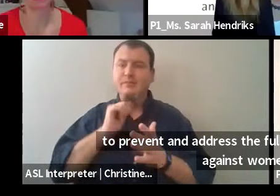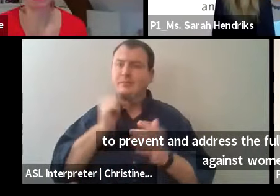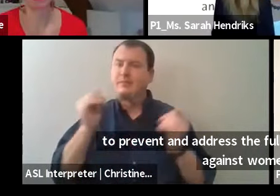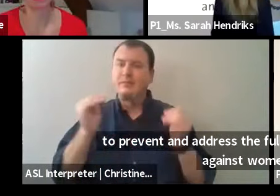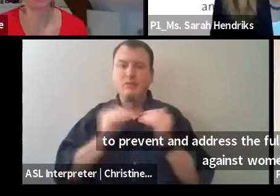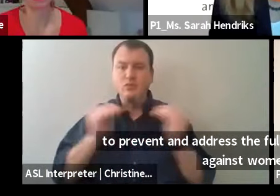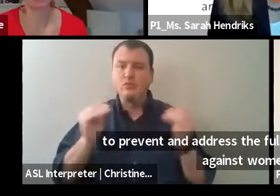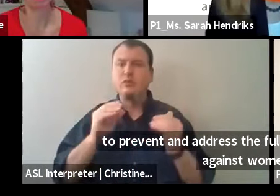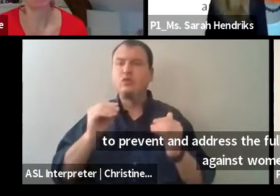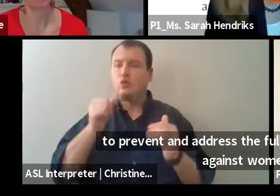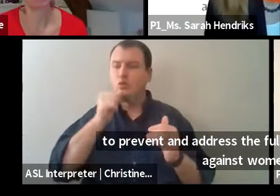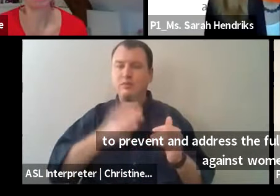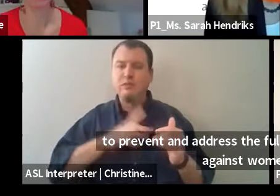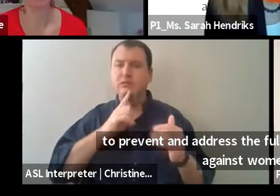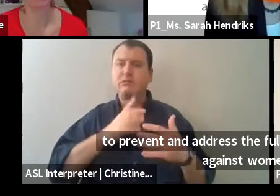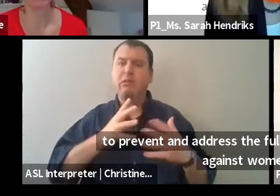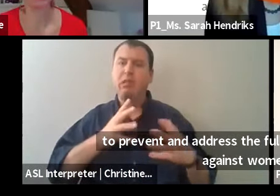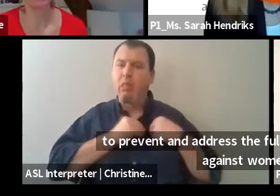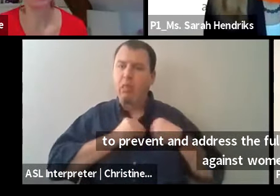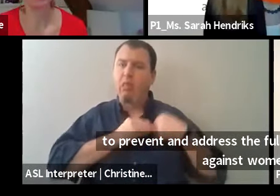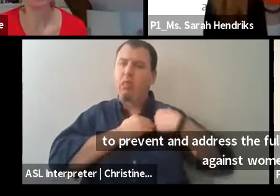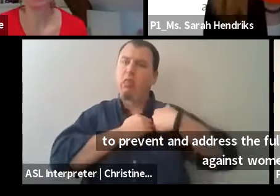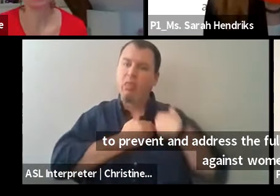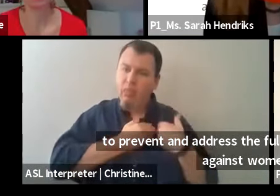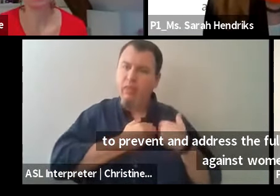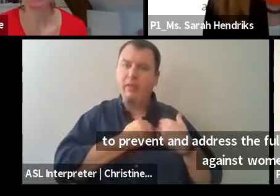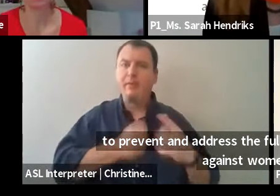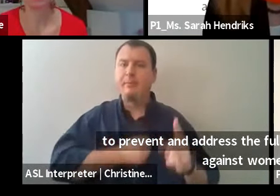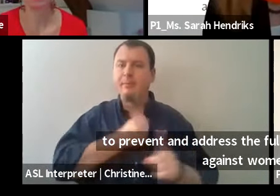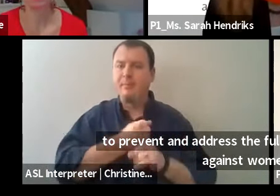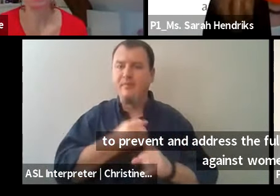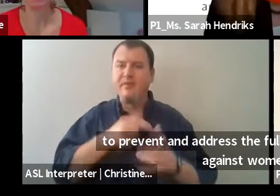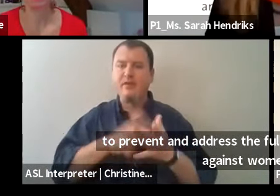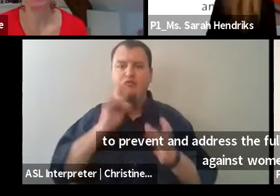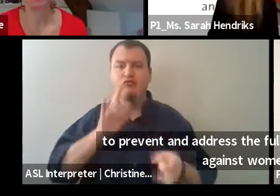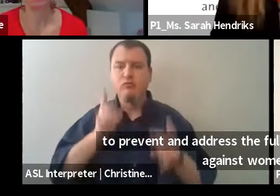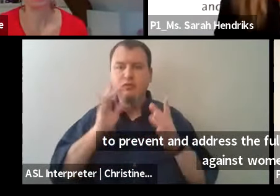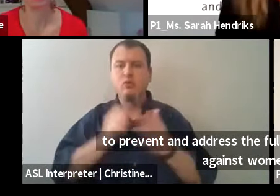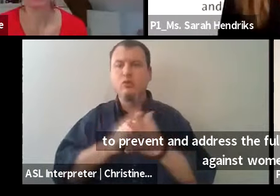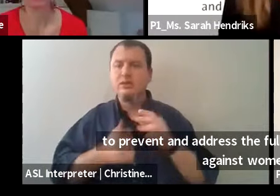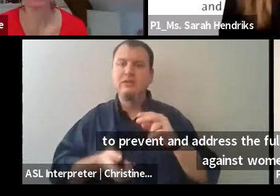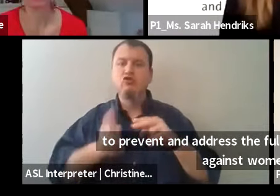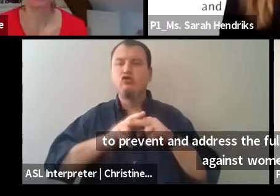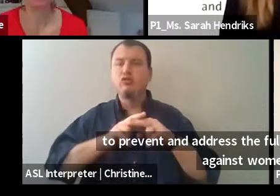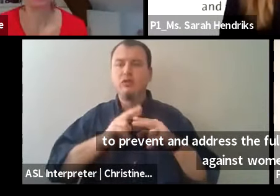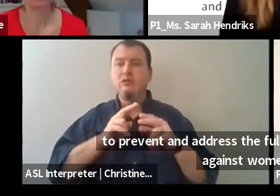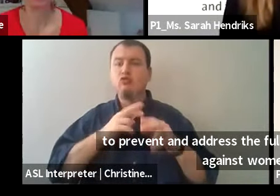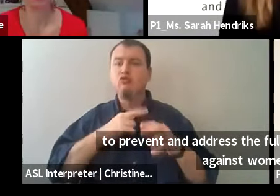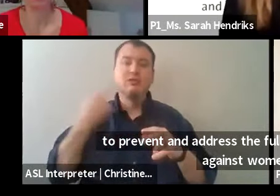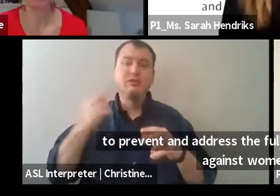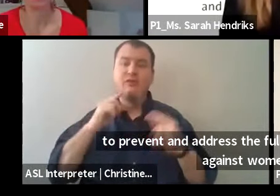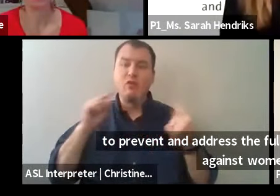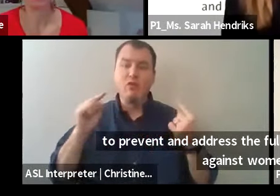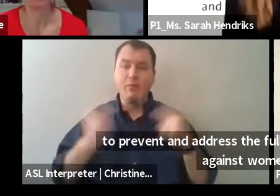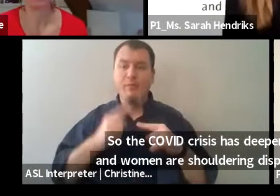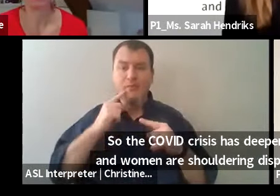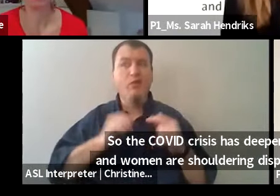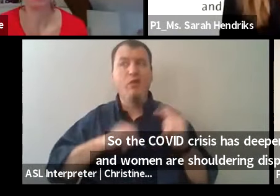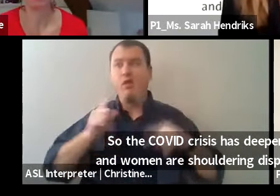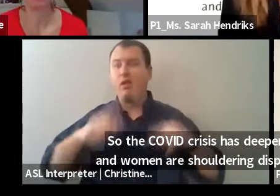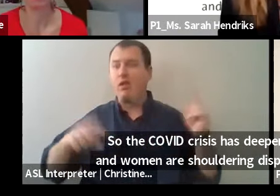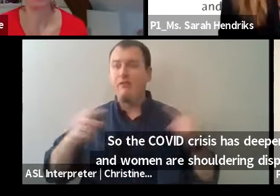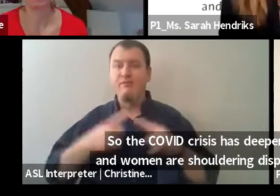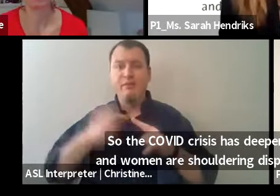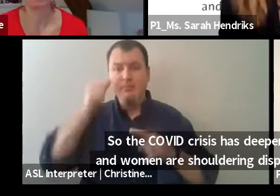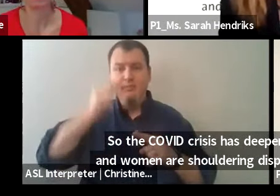are shouldering disproportionately the impacts of this crisis with an increased risk of harm for all different forms of male violence. And we've